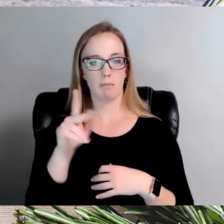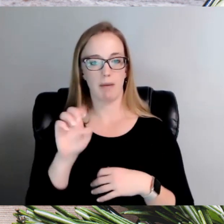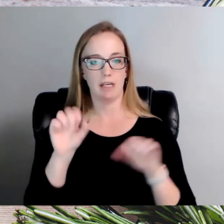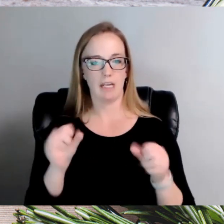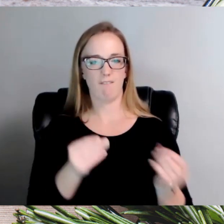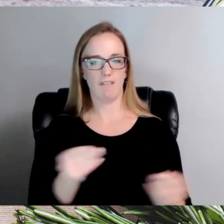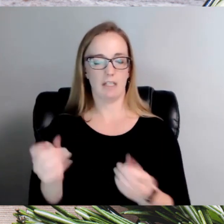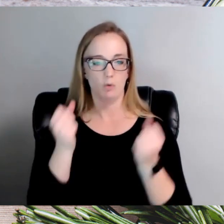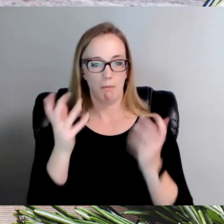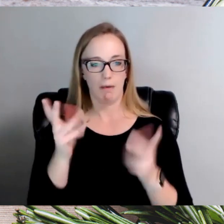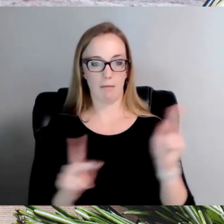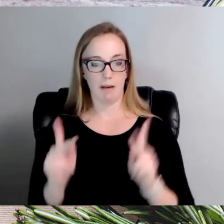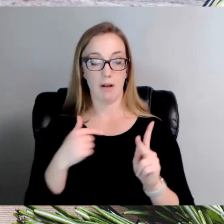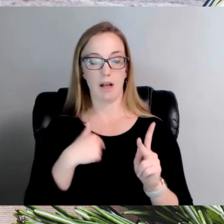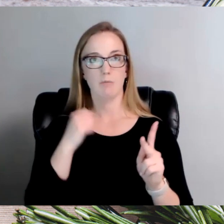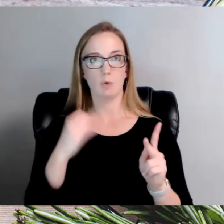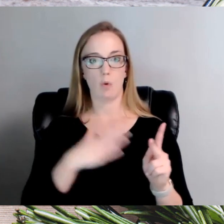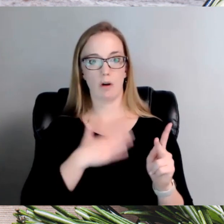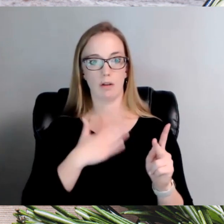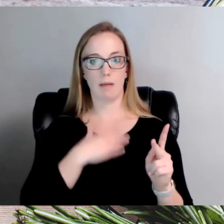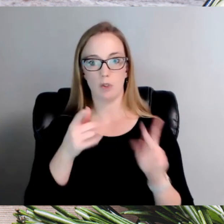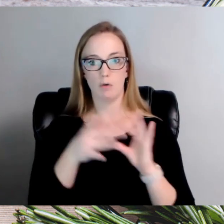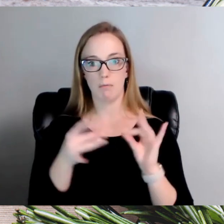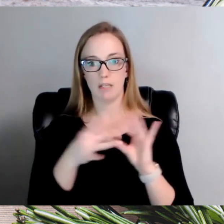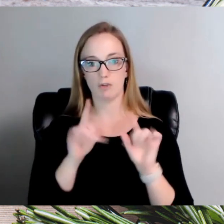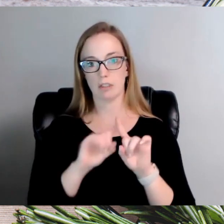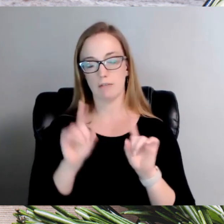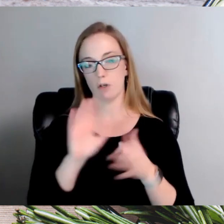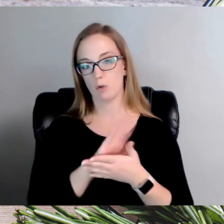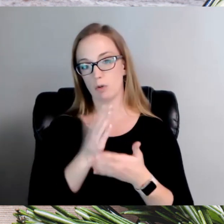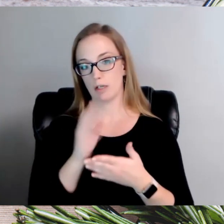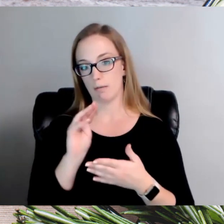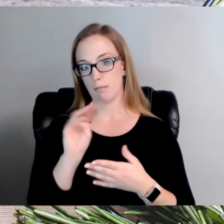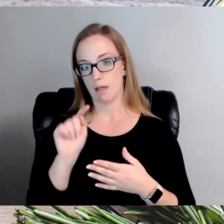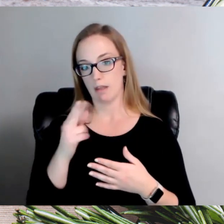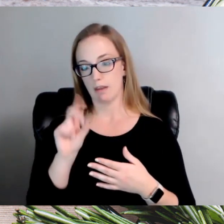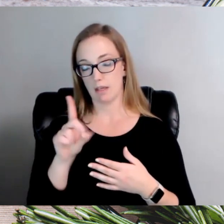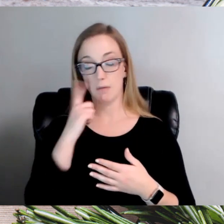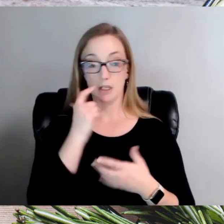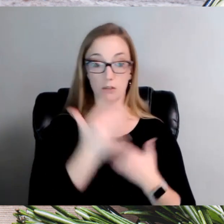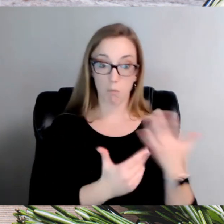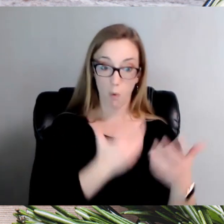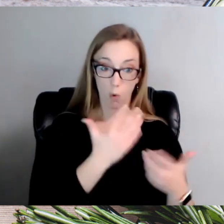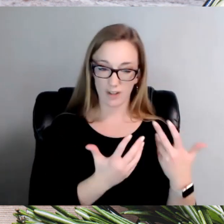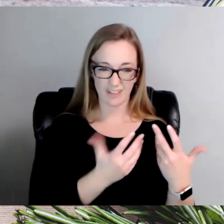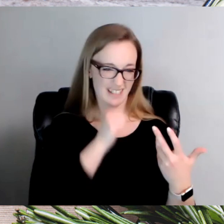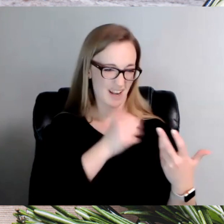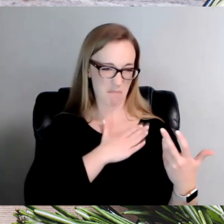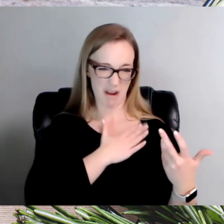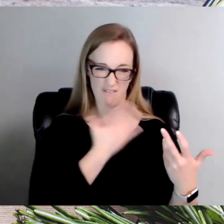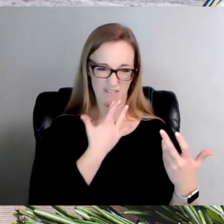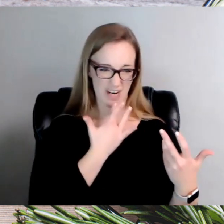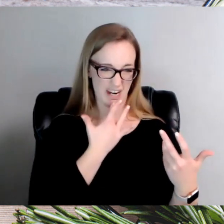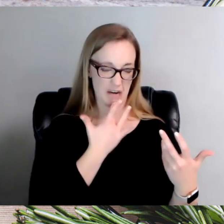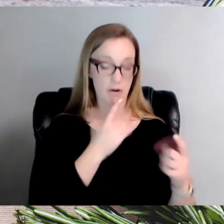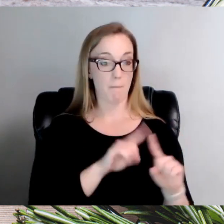Once your vegetables are tender, we're going to transfer them to our baking dish.